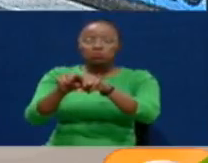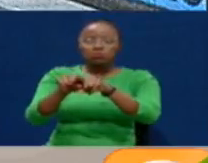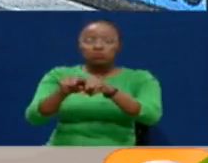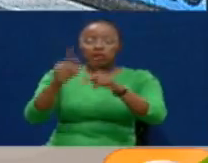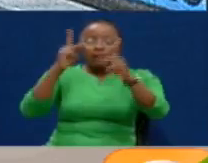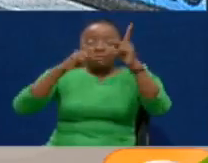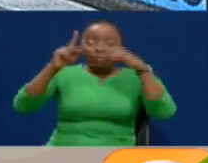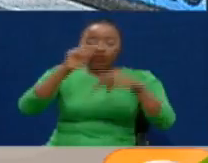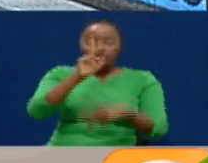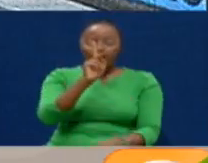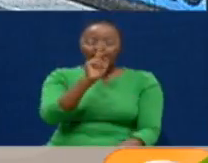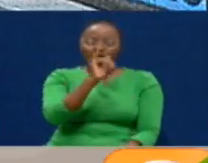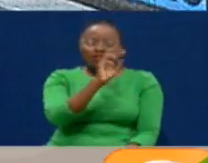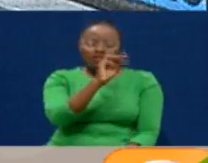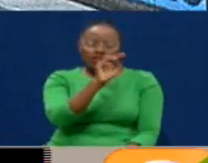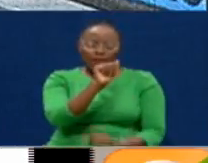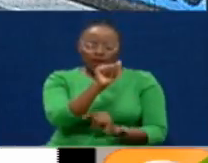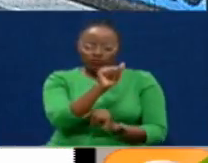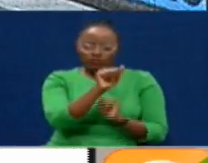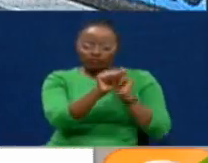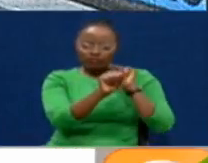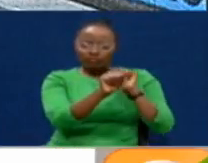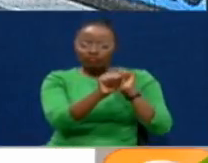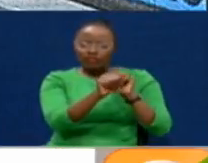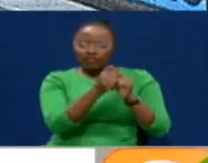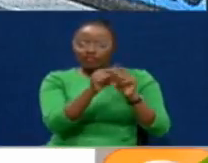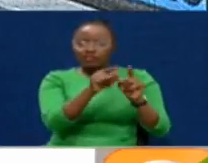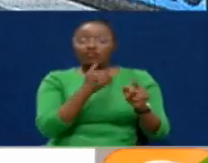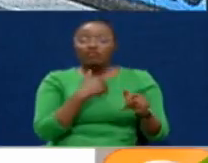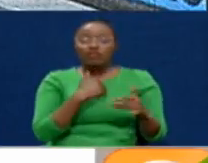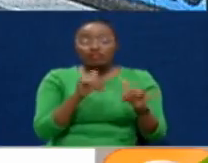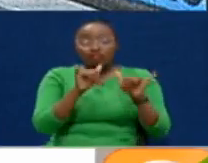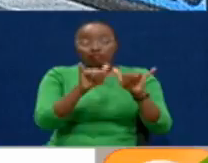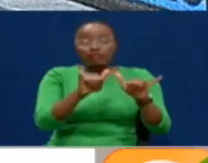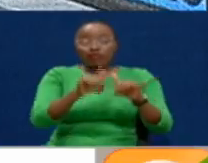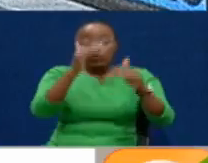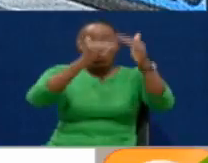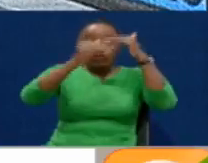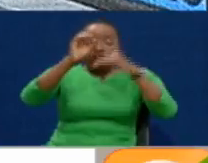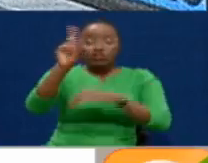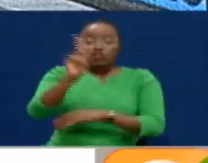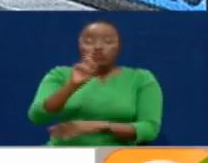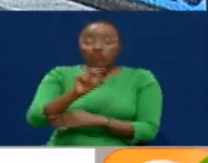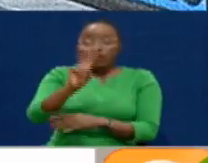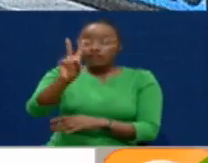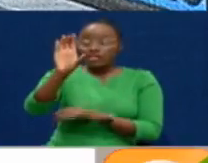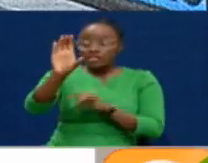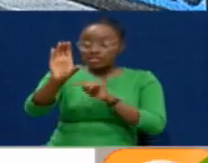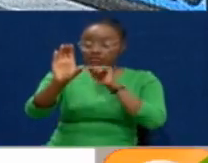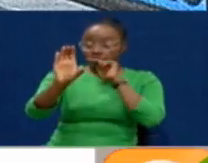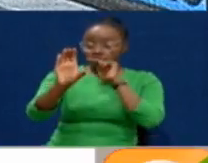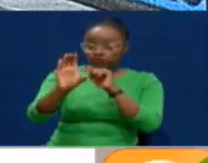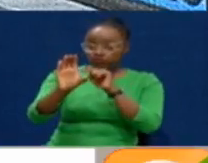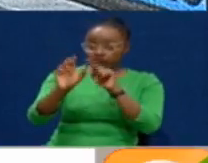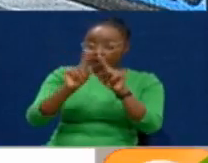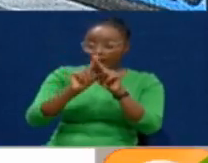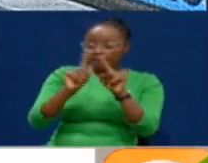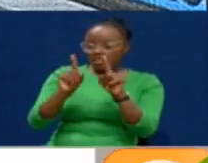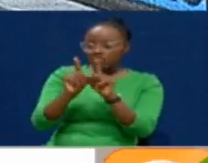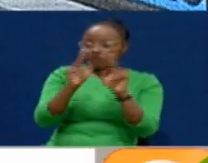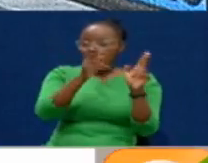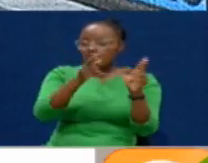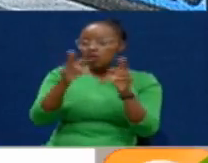Professor Stephen Gitahi Kiama is defiantly staying on as the University of Nairobi's vice-chancellor, despite the